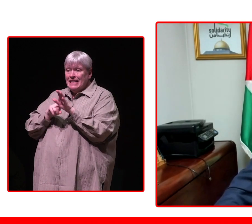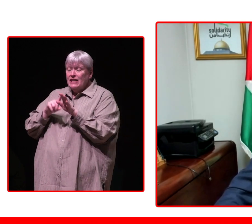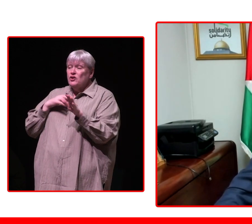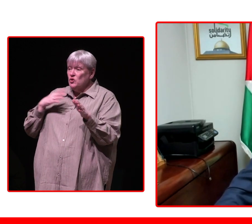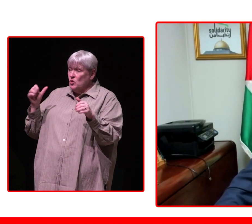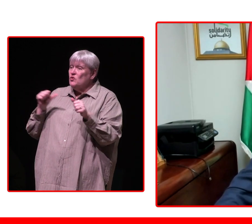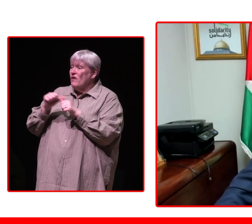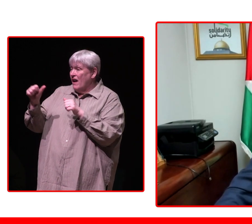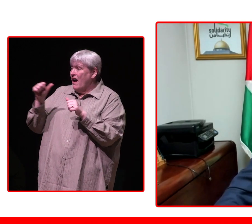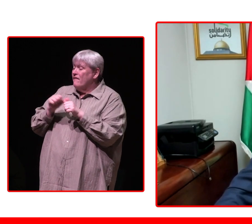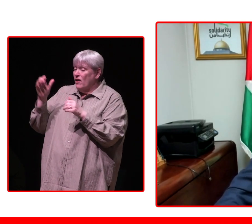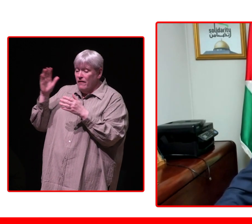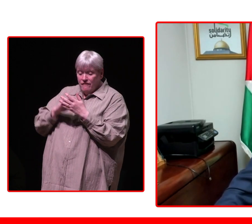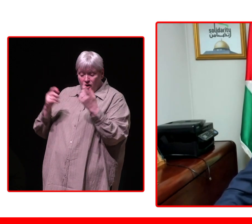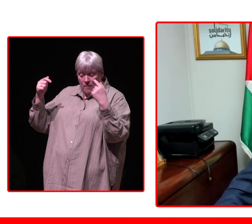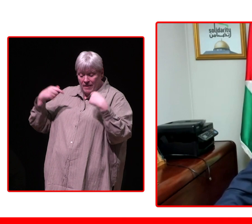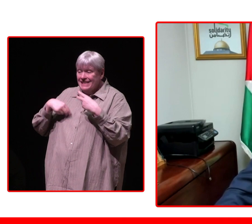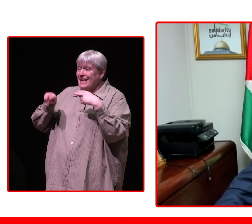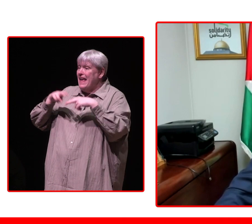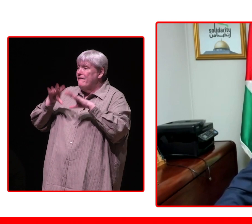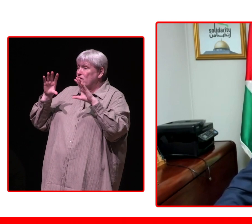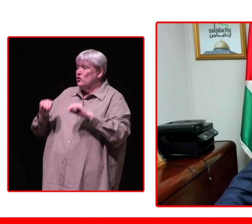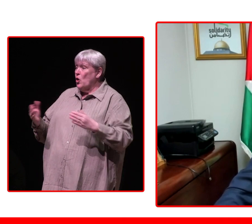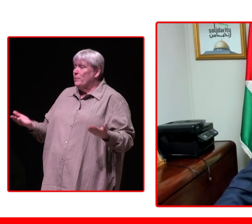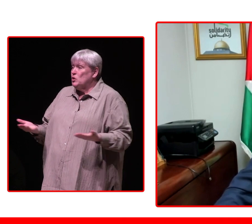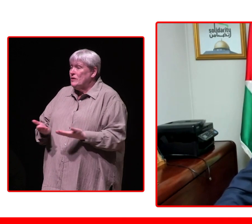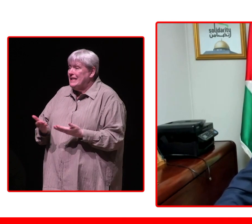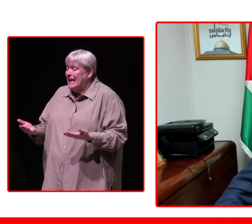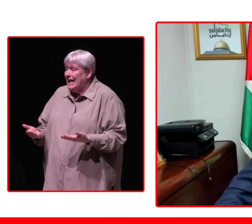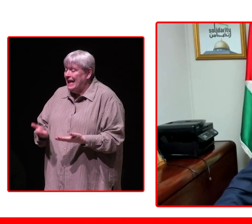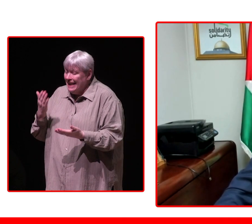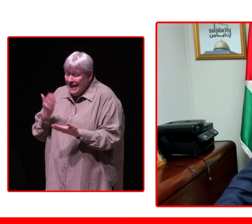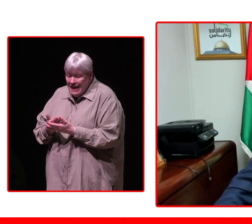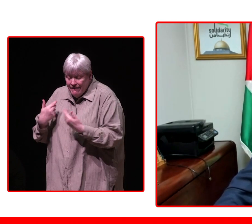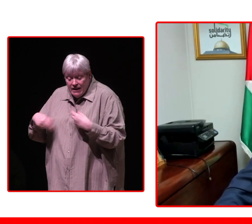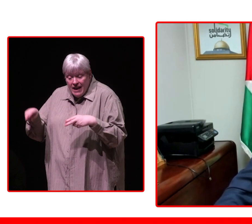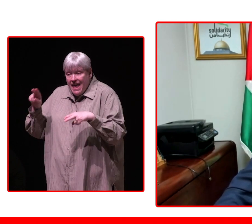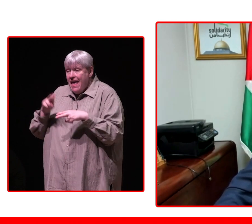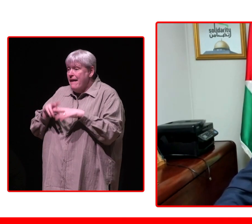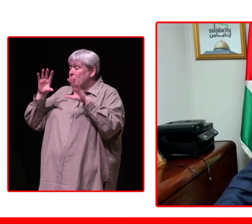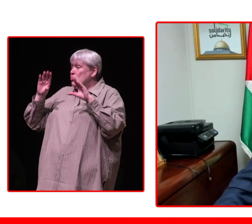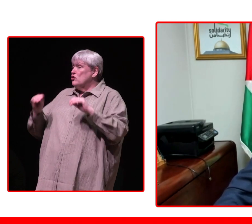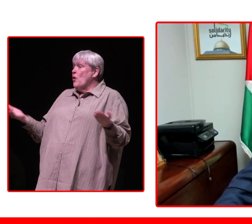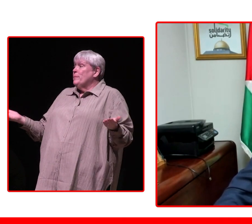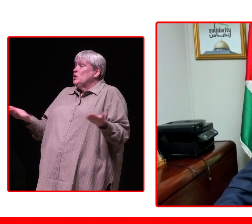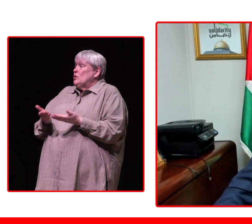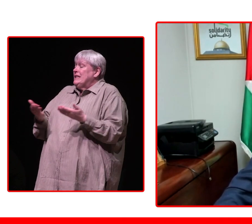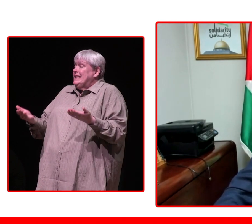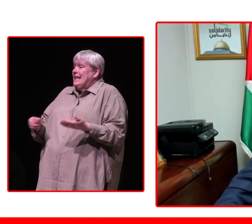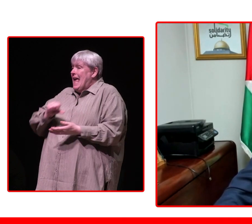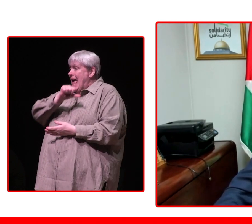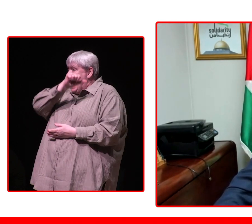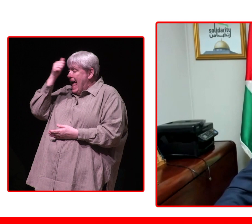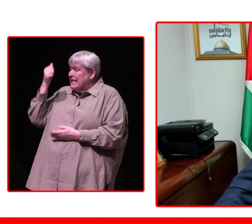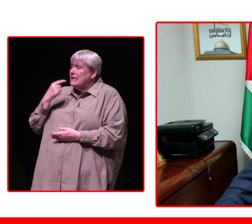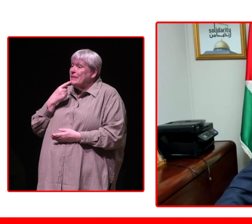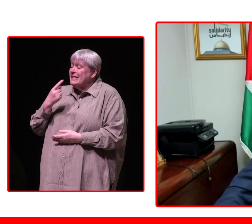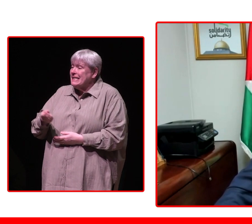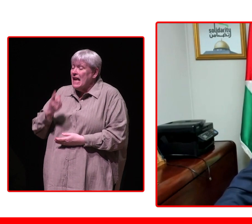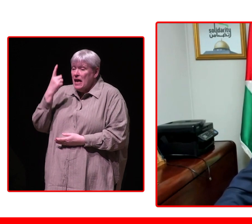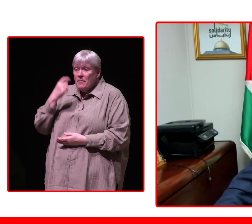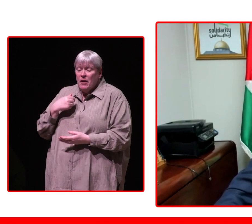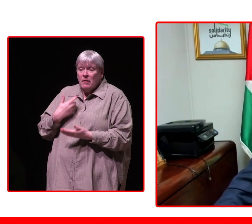genocide if it stops today. And even if it does stop today, experts say we will likely